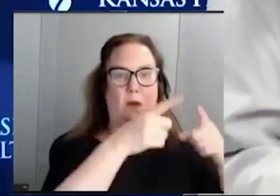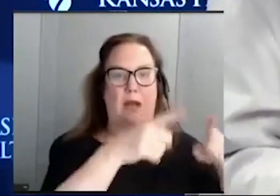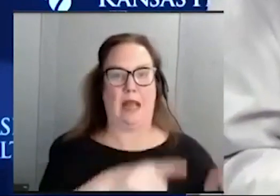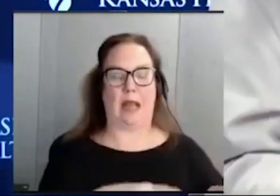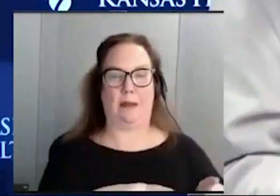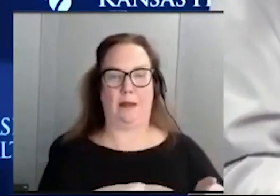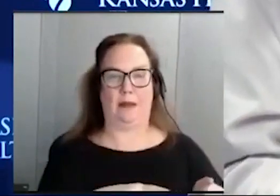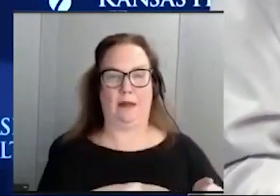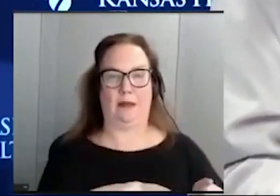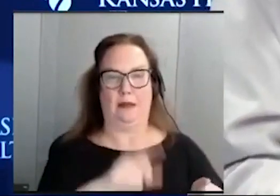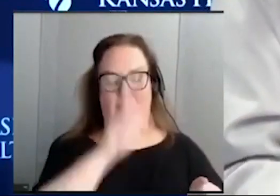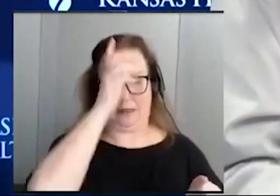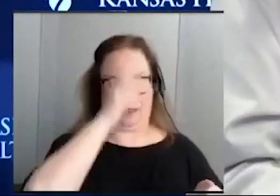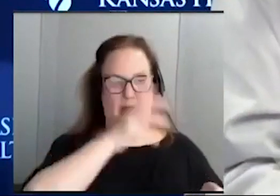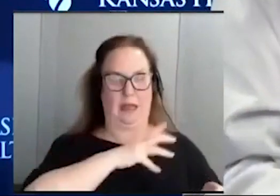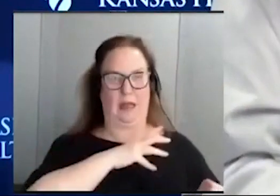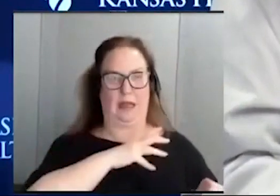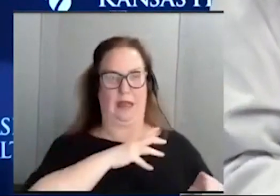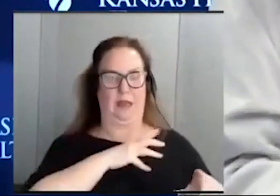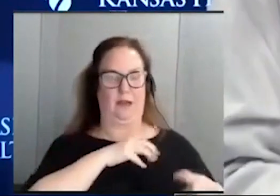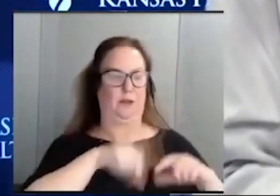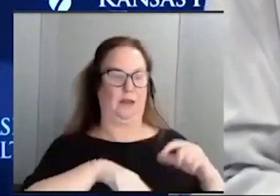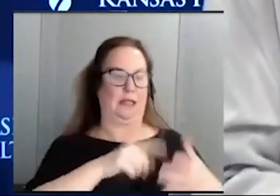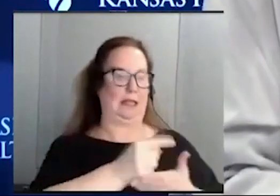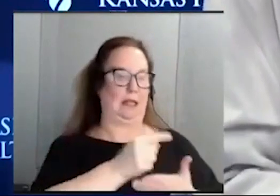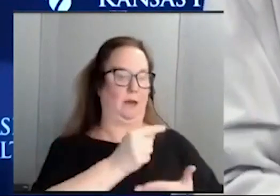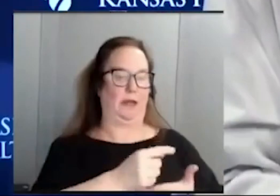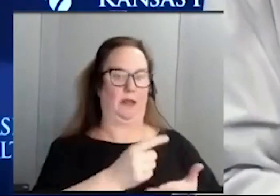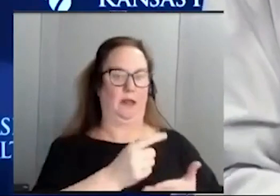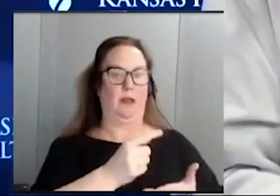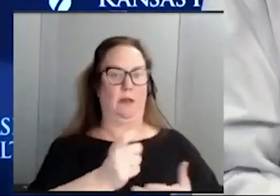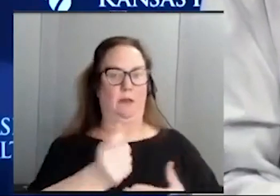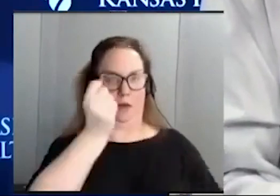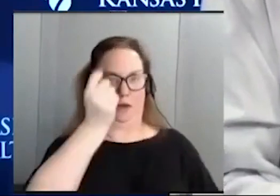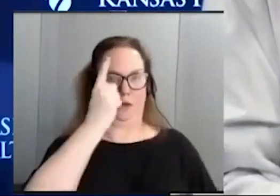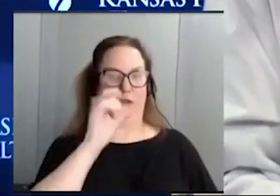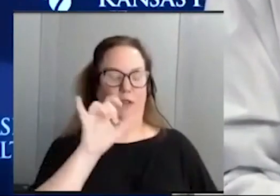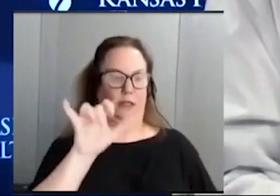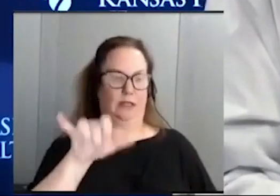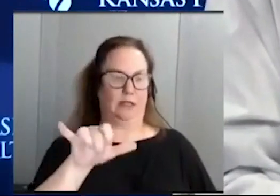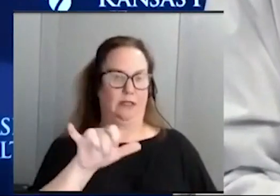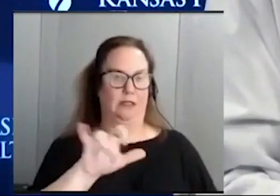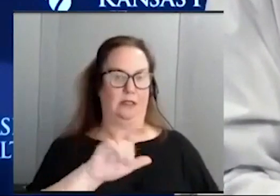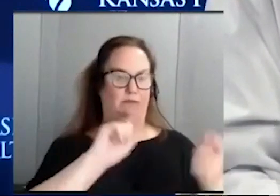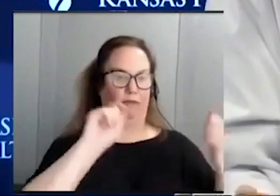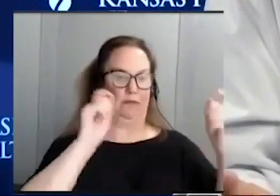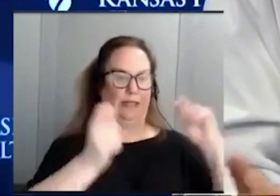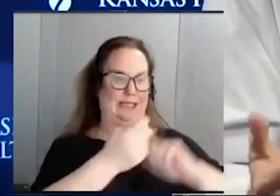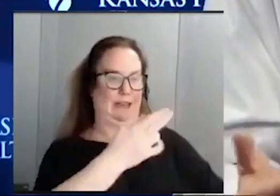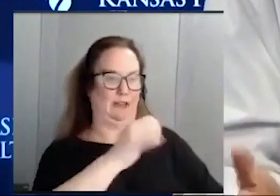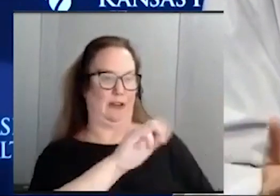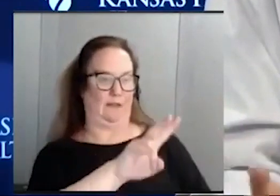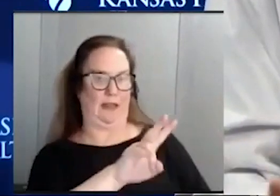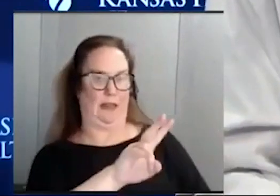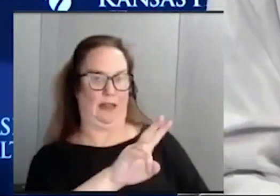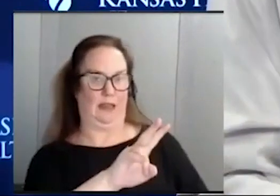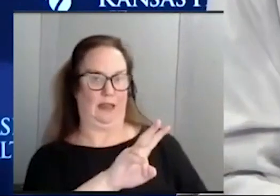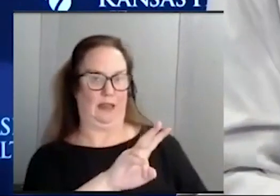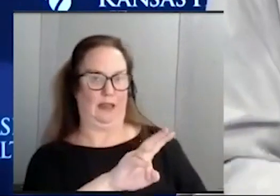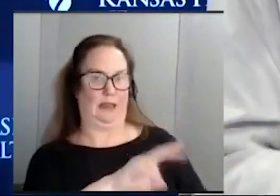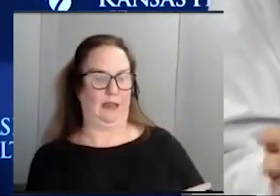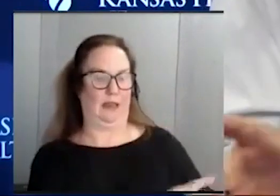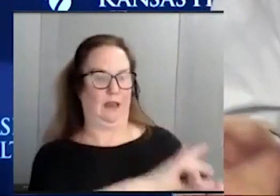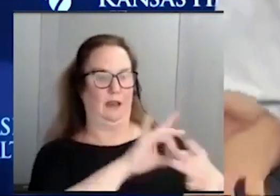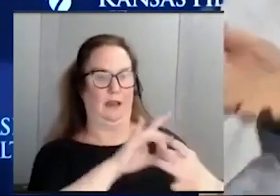guy couldn't possibly get all the right therapy and treatment. Once we understood that indeed this is a manifestation of HIV, and you guys hear me relate to the HIV era a